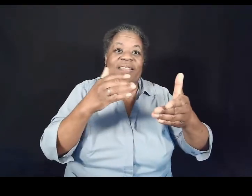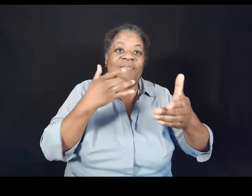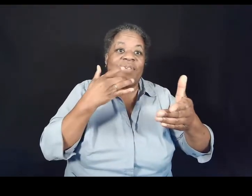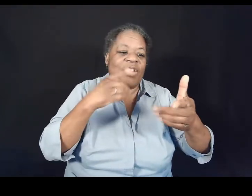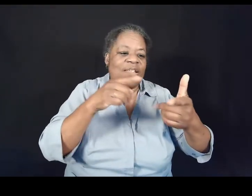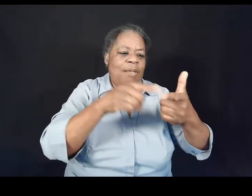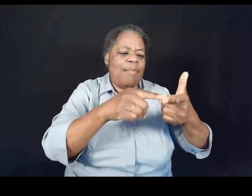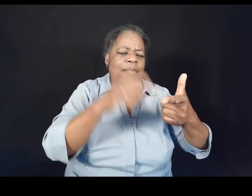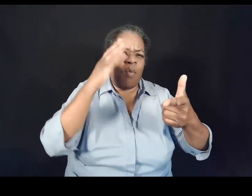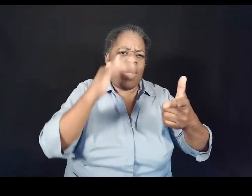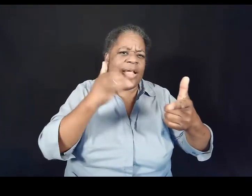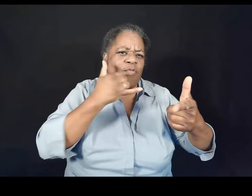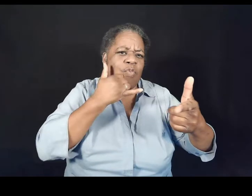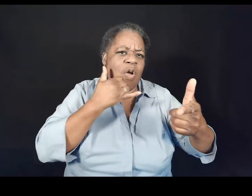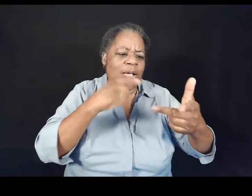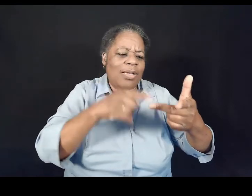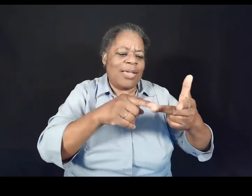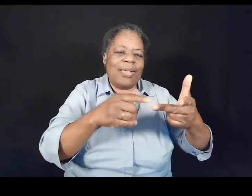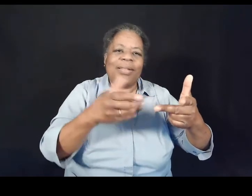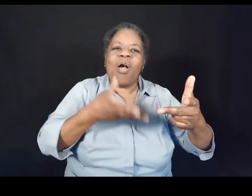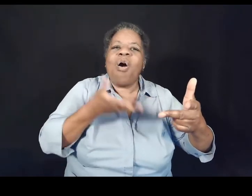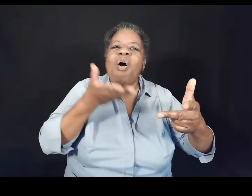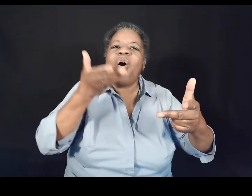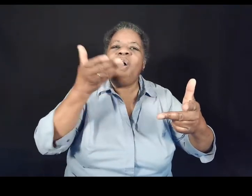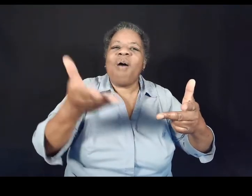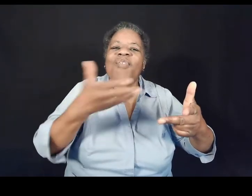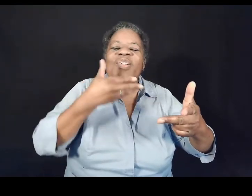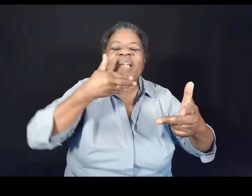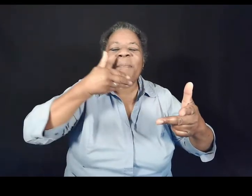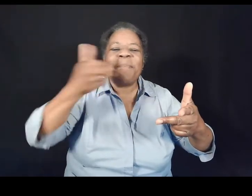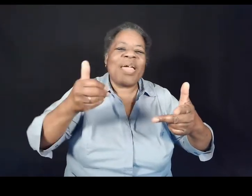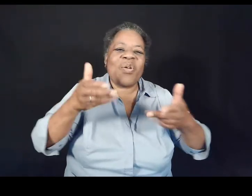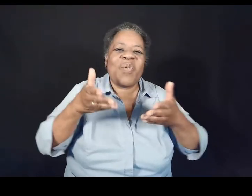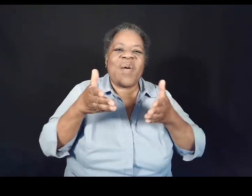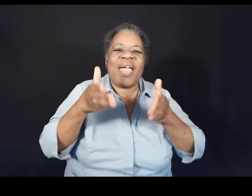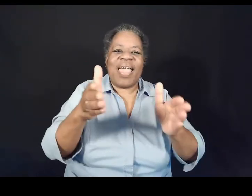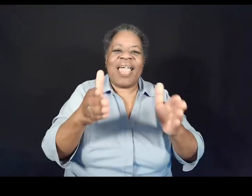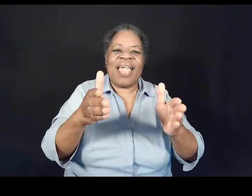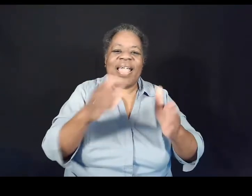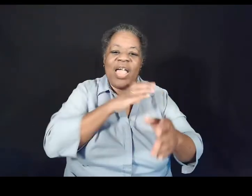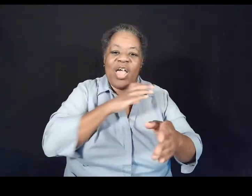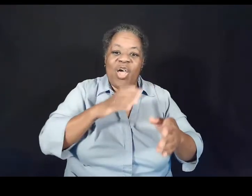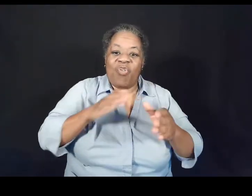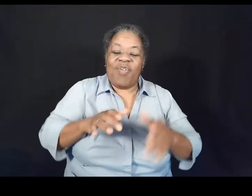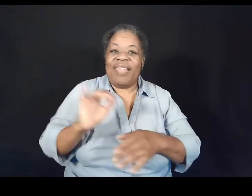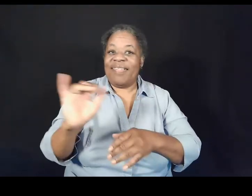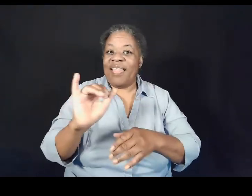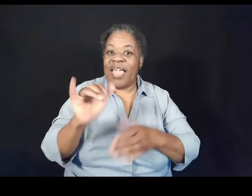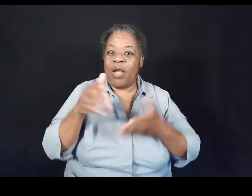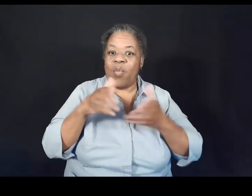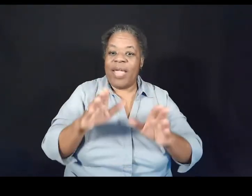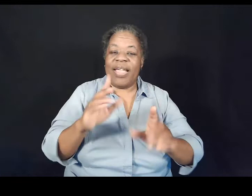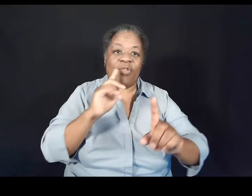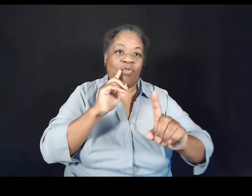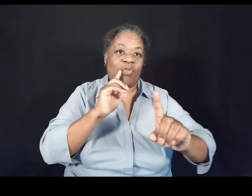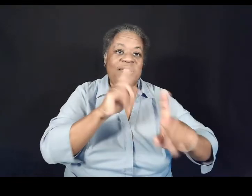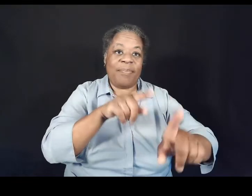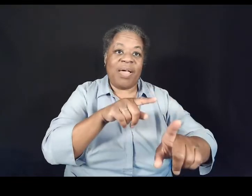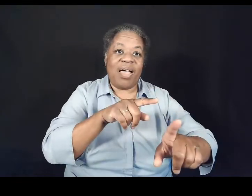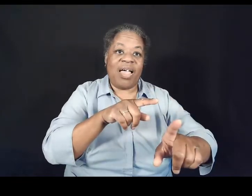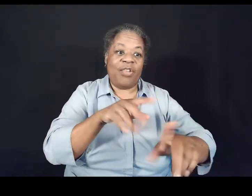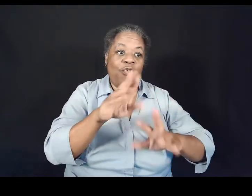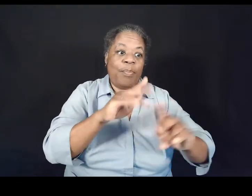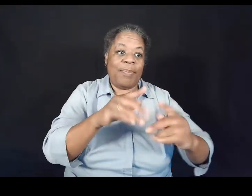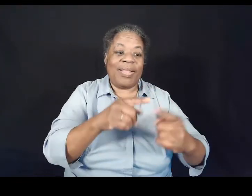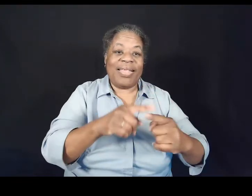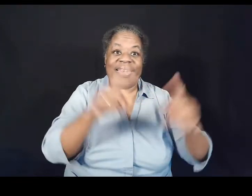wrong, he now offers us a better way, a Christ-like way to respond to people who are different from us,